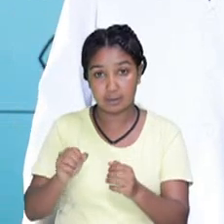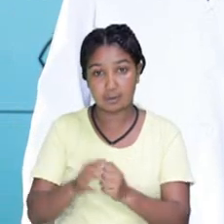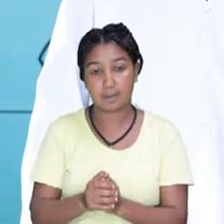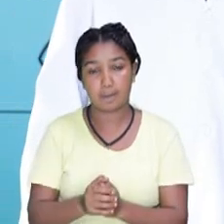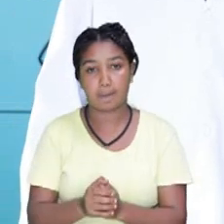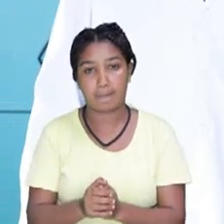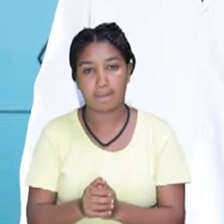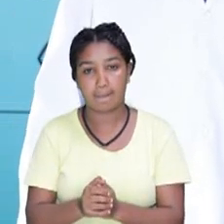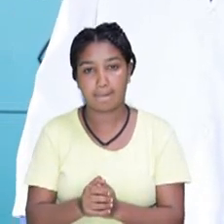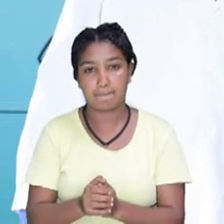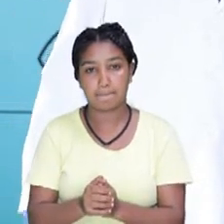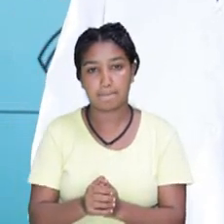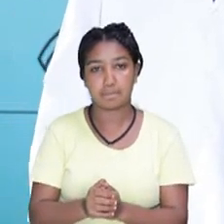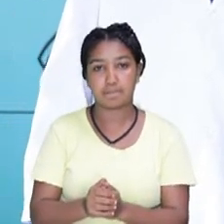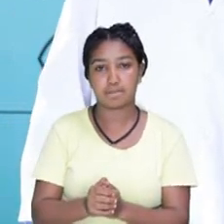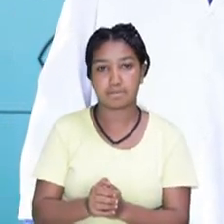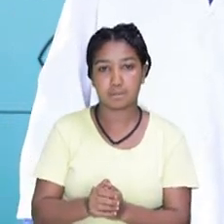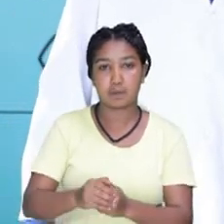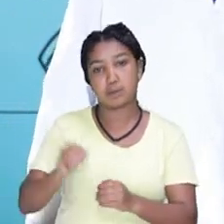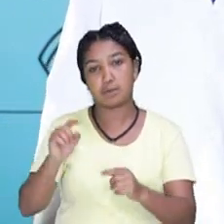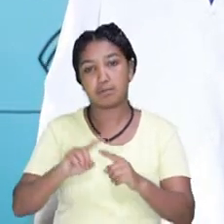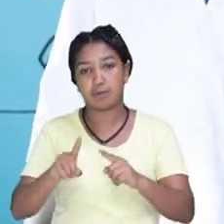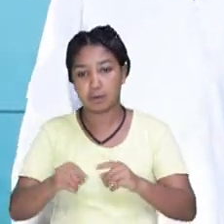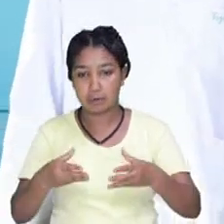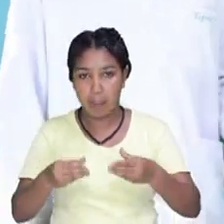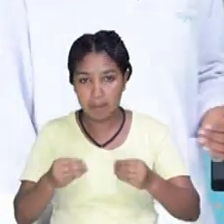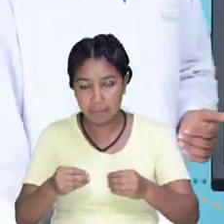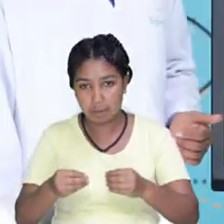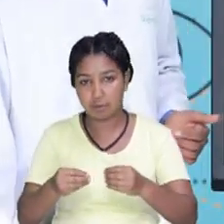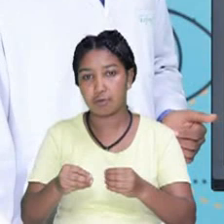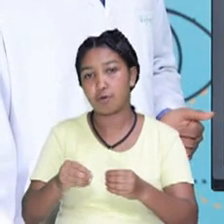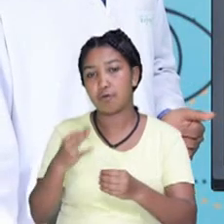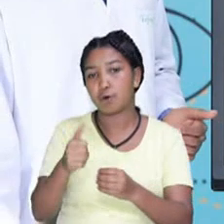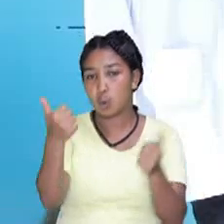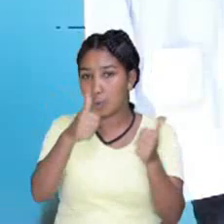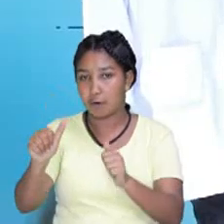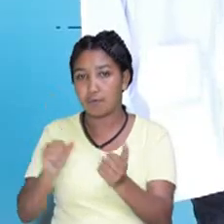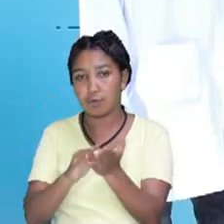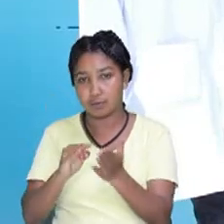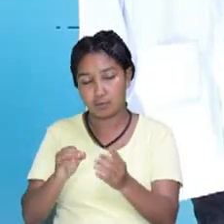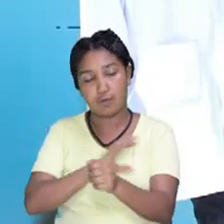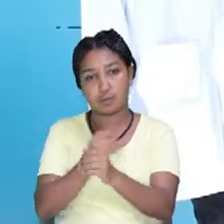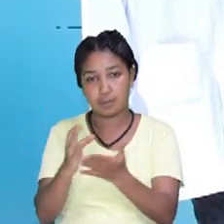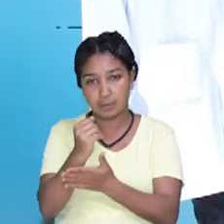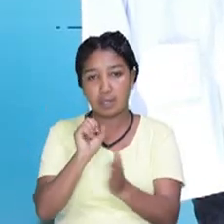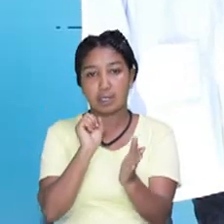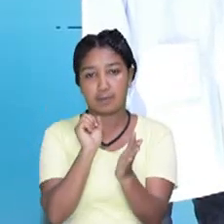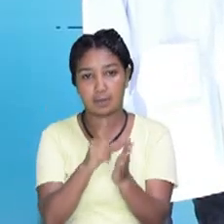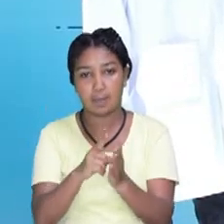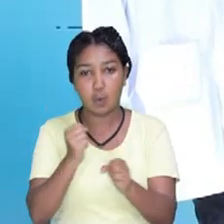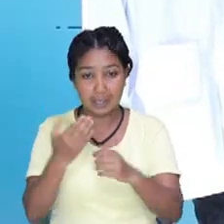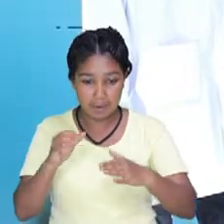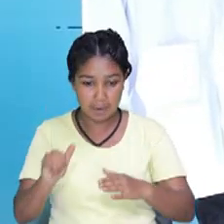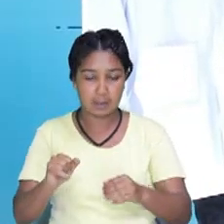medium, we can take it as a damping force and dragging force. So let's take